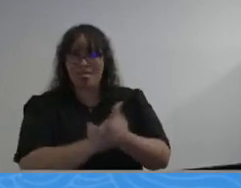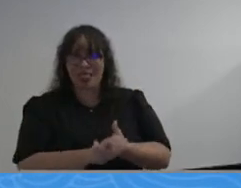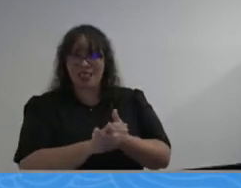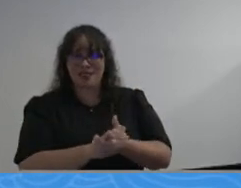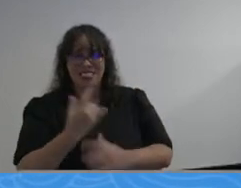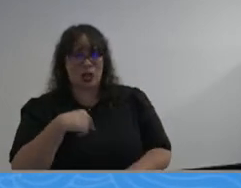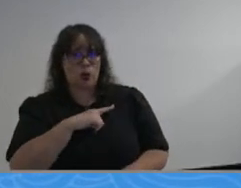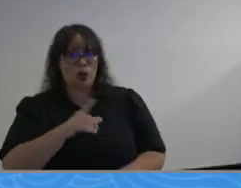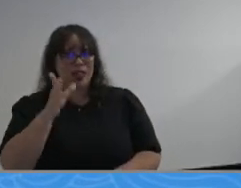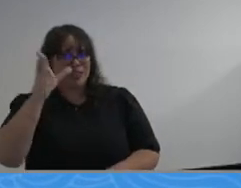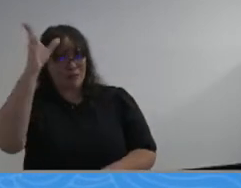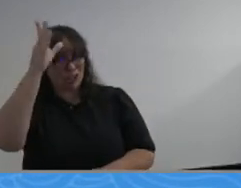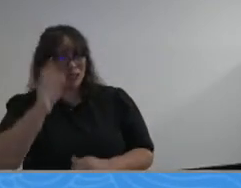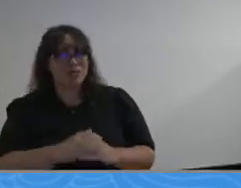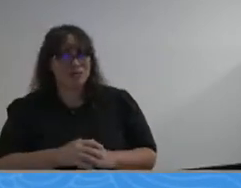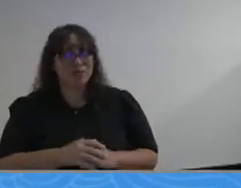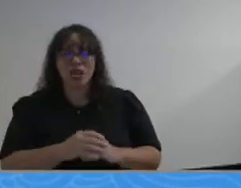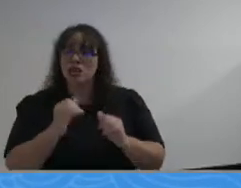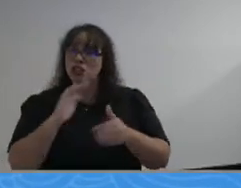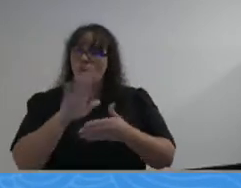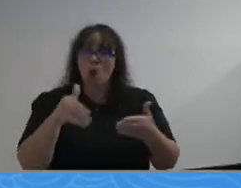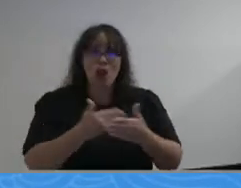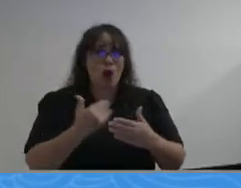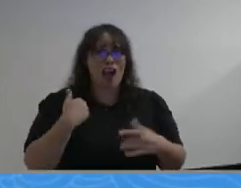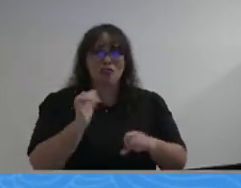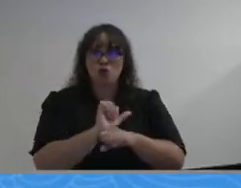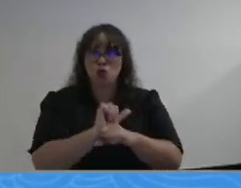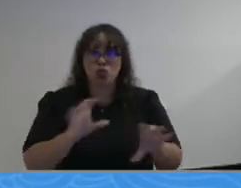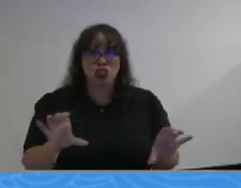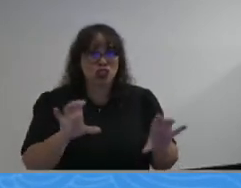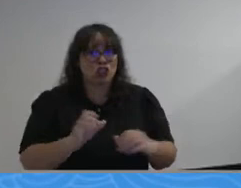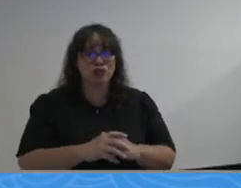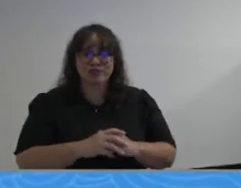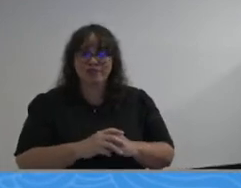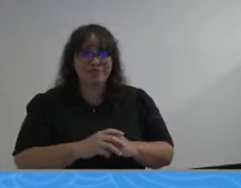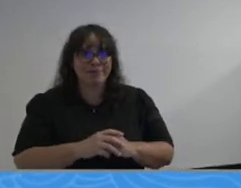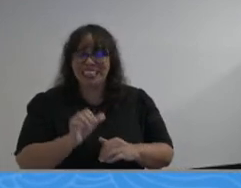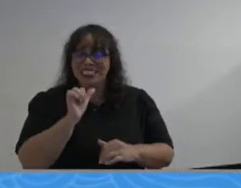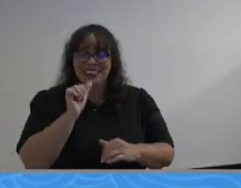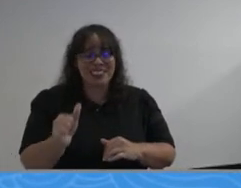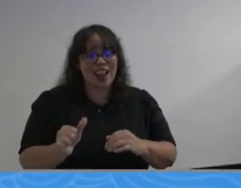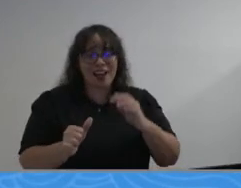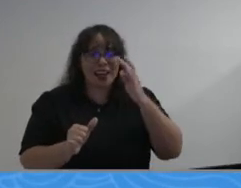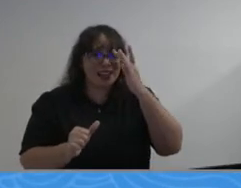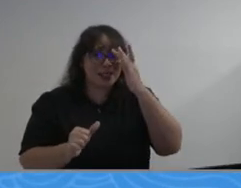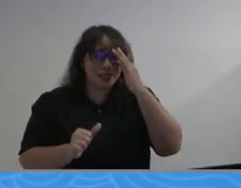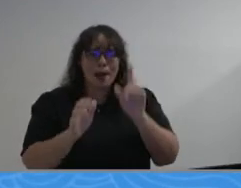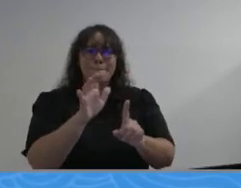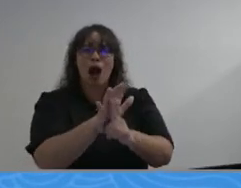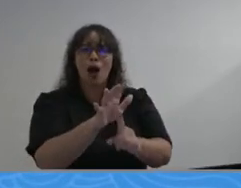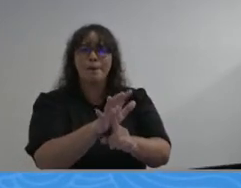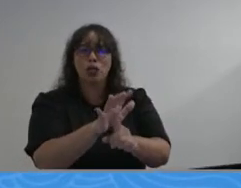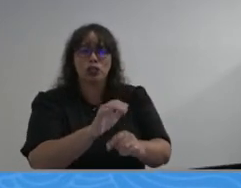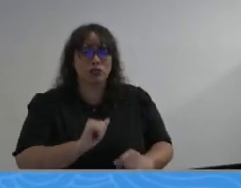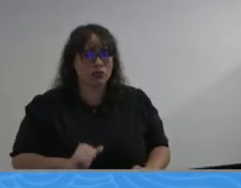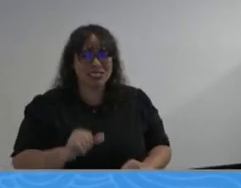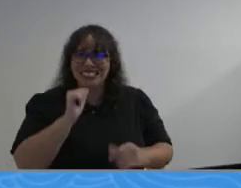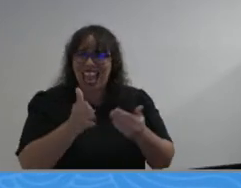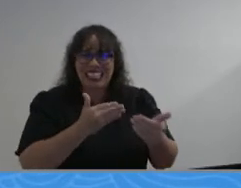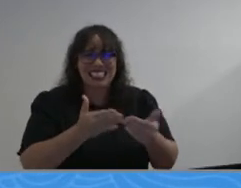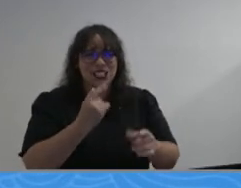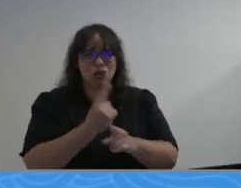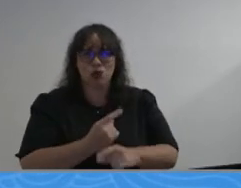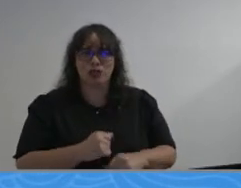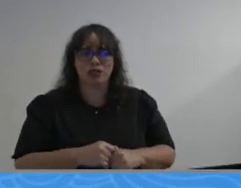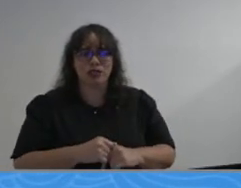do as parents. So we all got some work to do, folks. And this is not about being popular. This is not always easy work. It's the